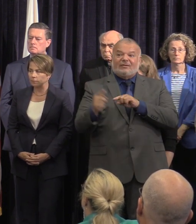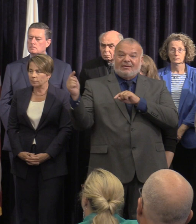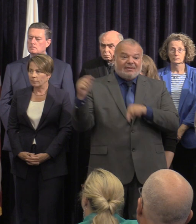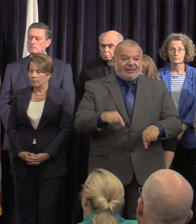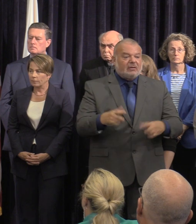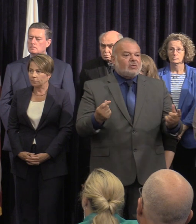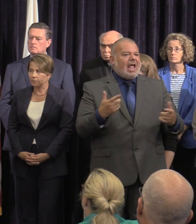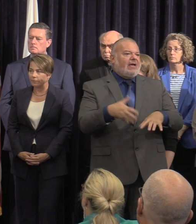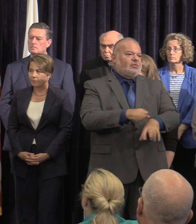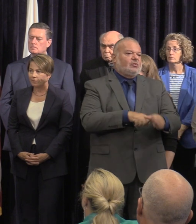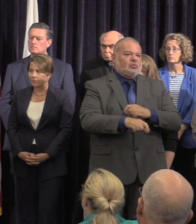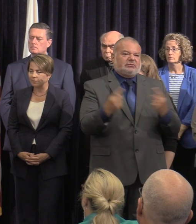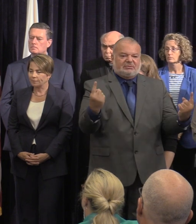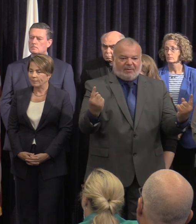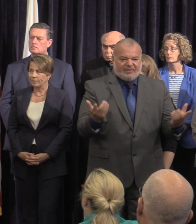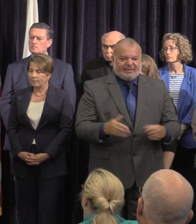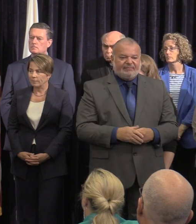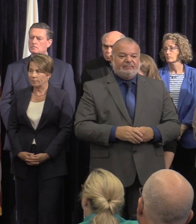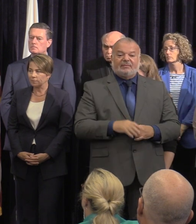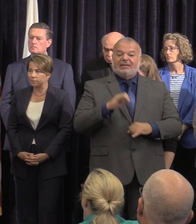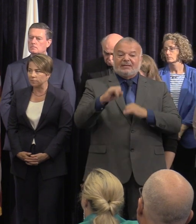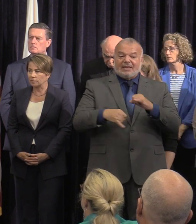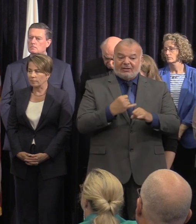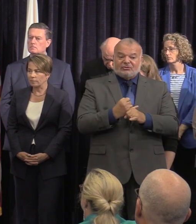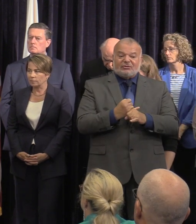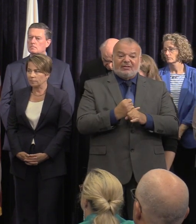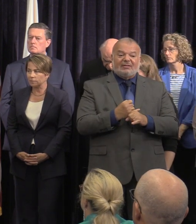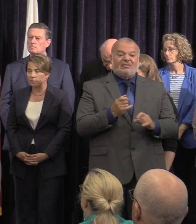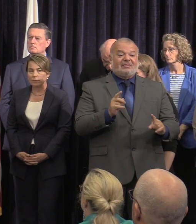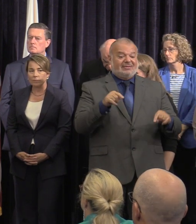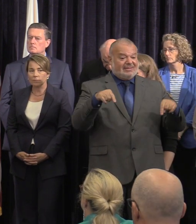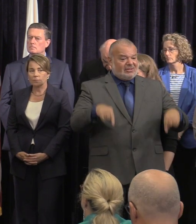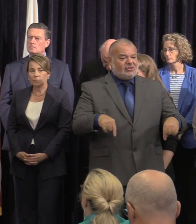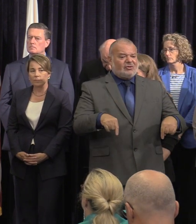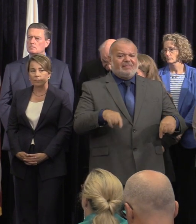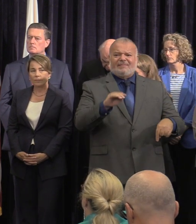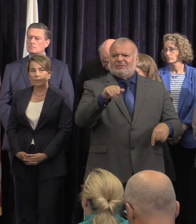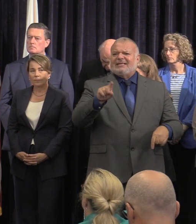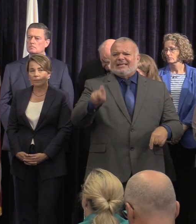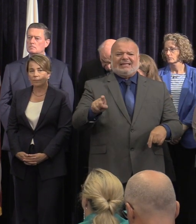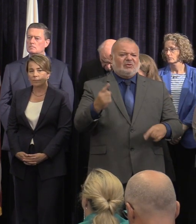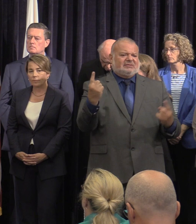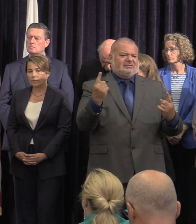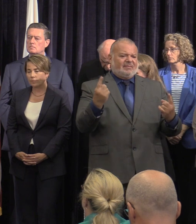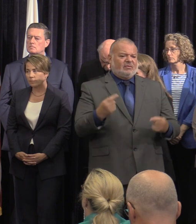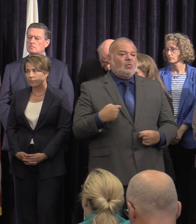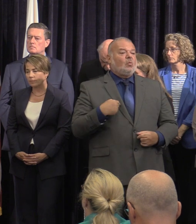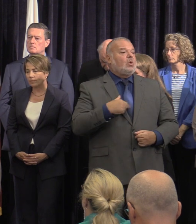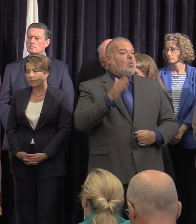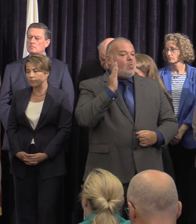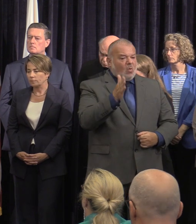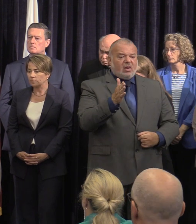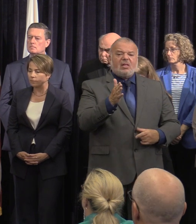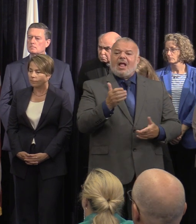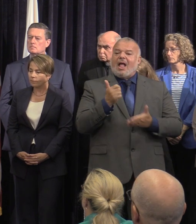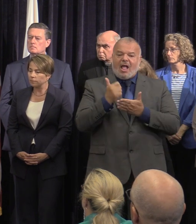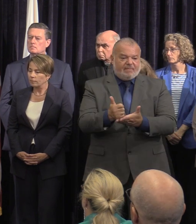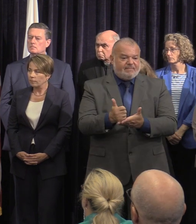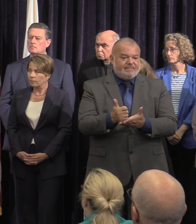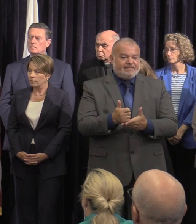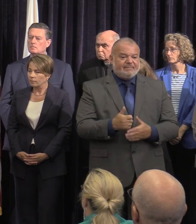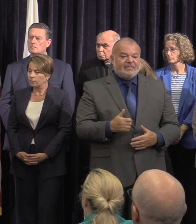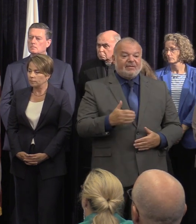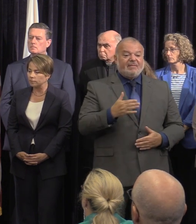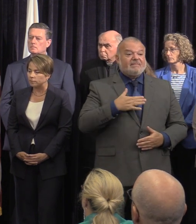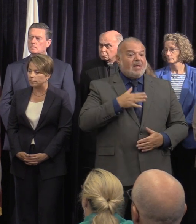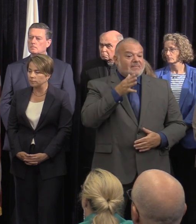to our values, we will step up and lean into this opportunity to help those in need. I'm the daughter of an immigrant and believe,